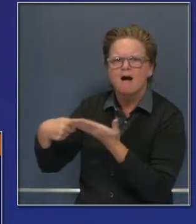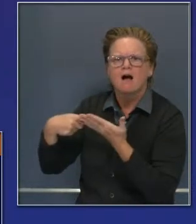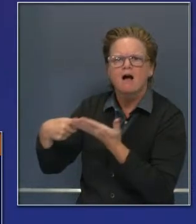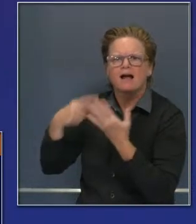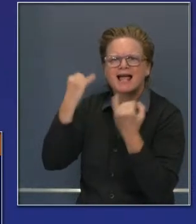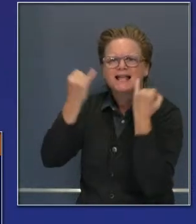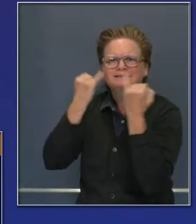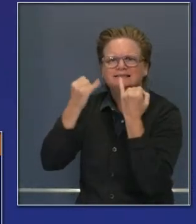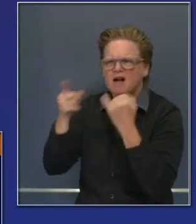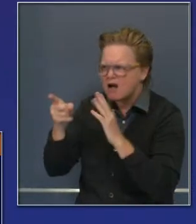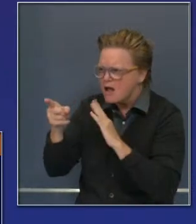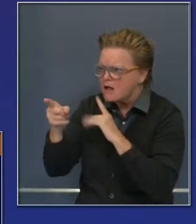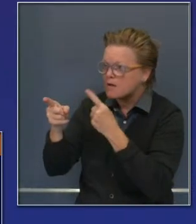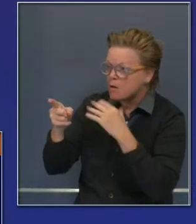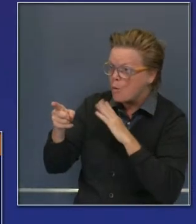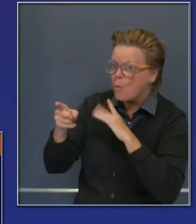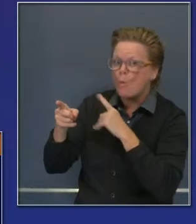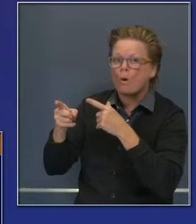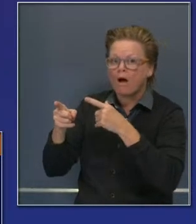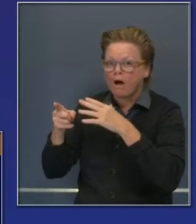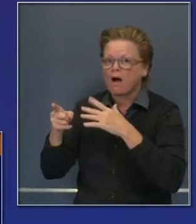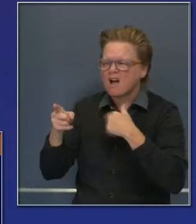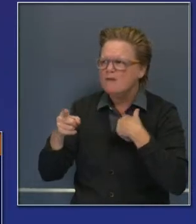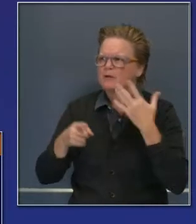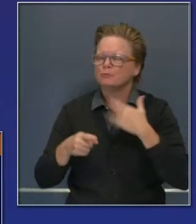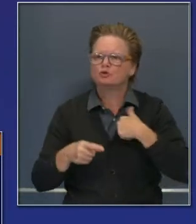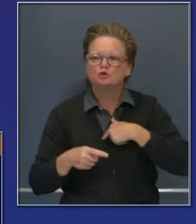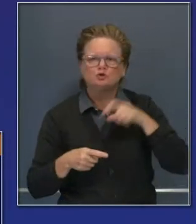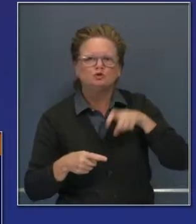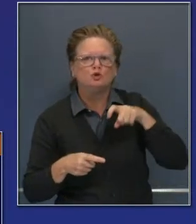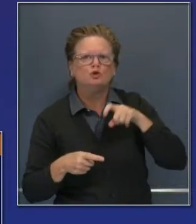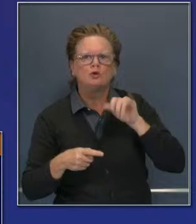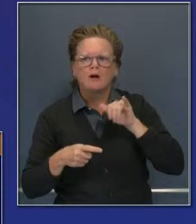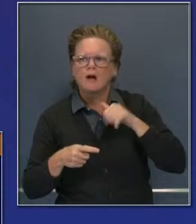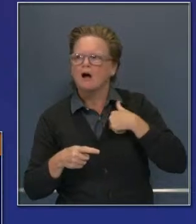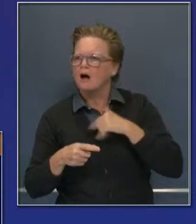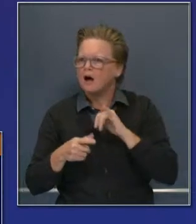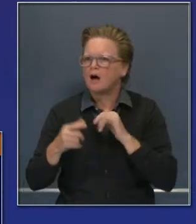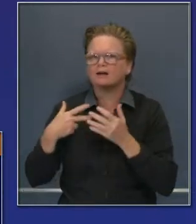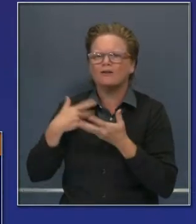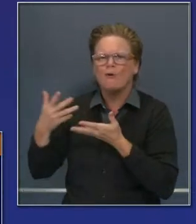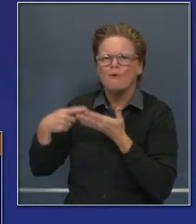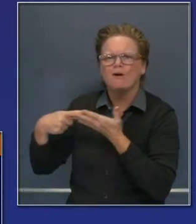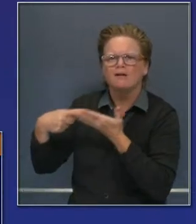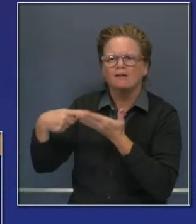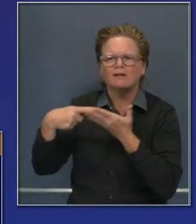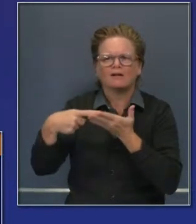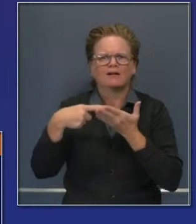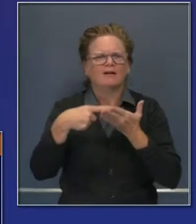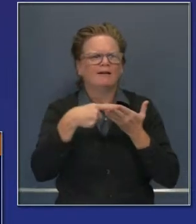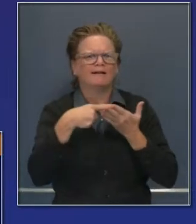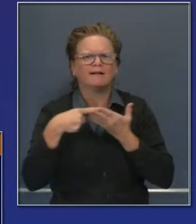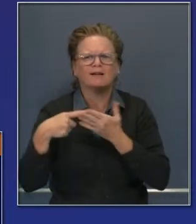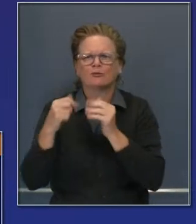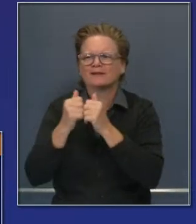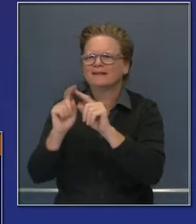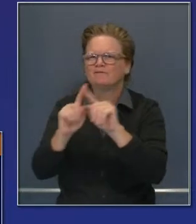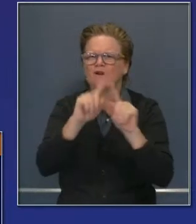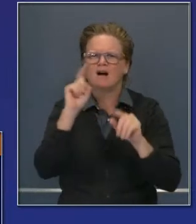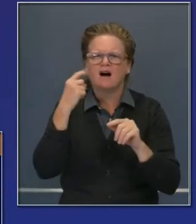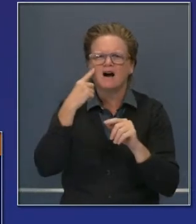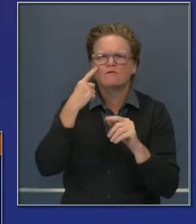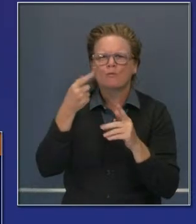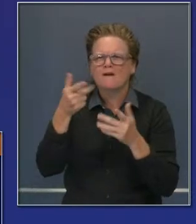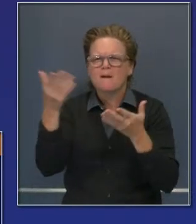our colleagues all across this country, not just governors, but our strike team looked at those best practices in terms of